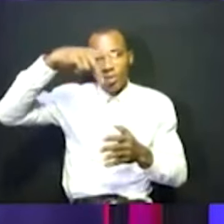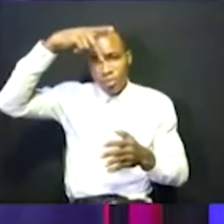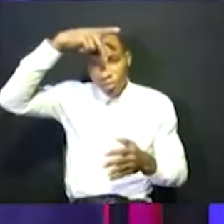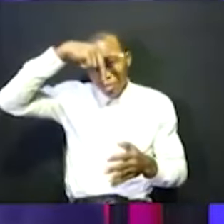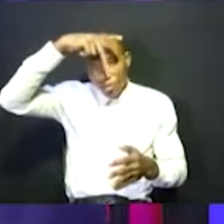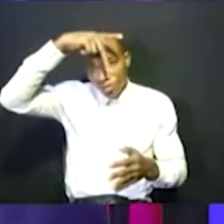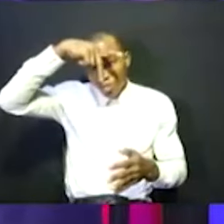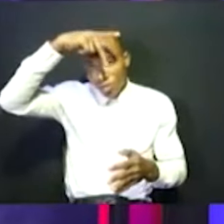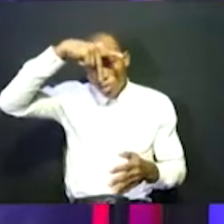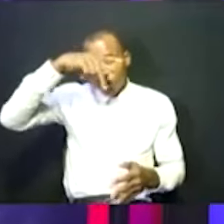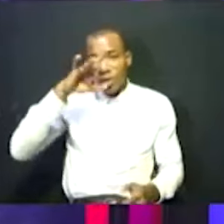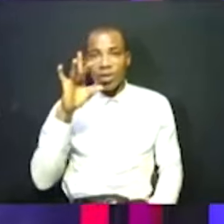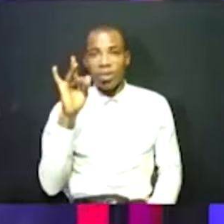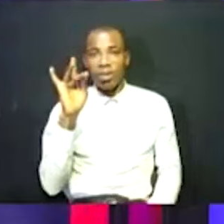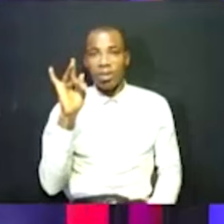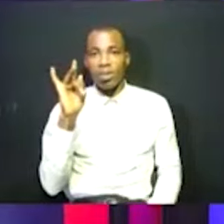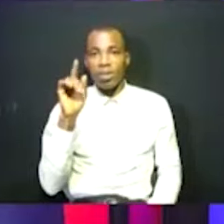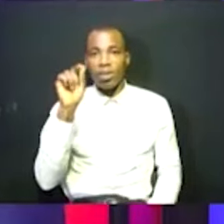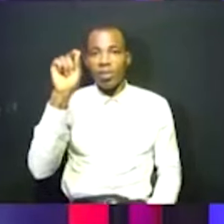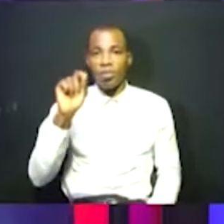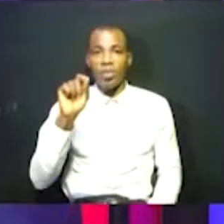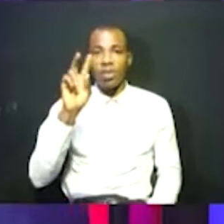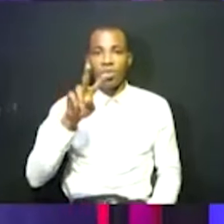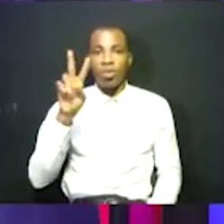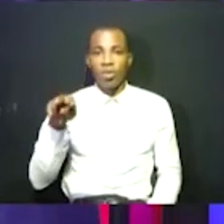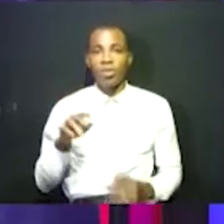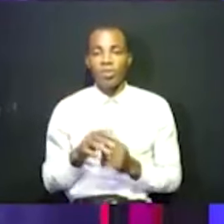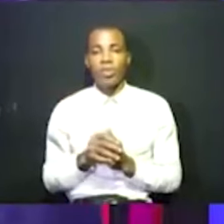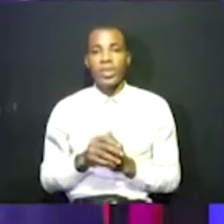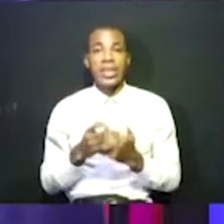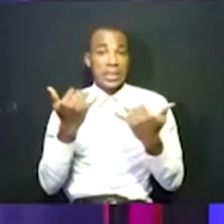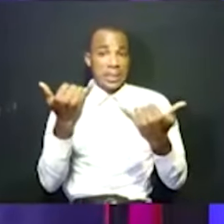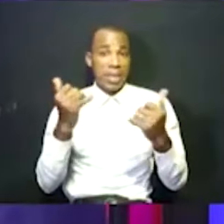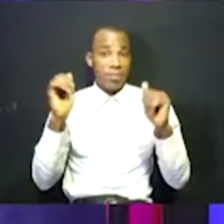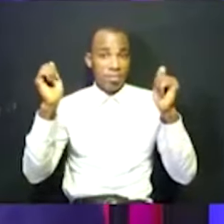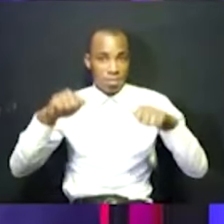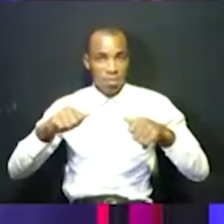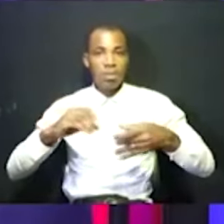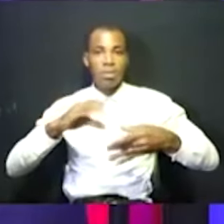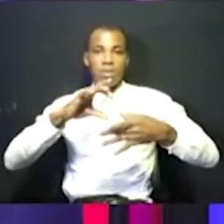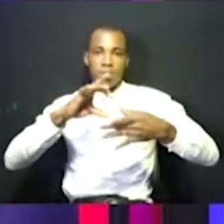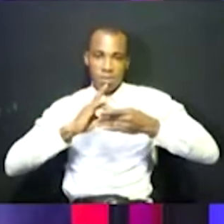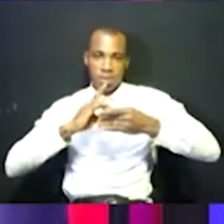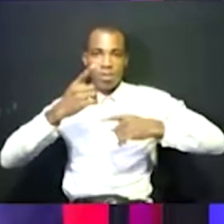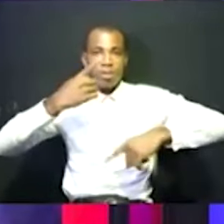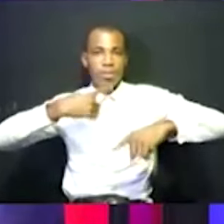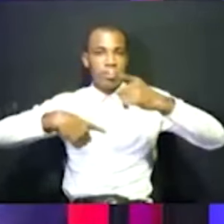18:22. I like this very scripture. Let's read together if we can. Proverbs